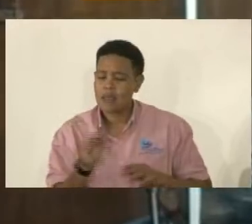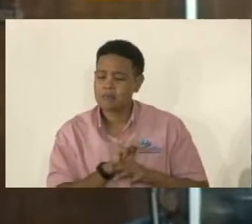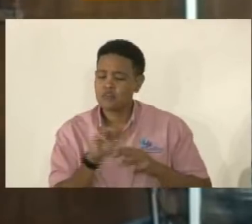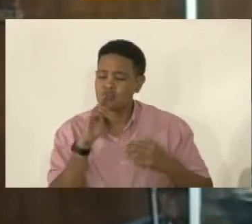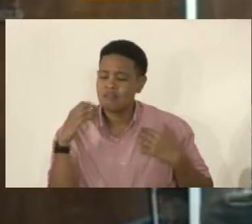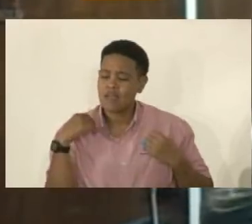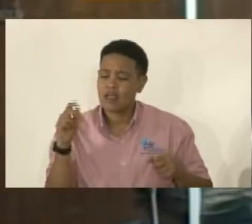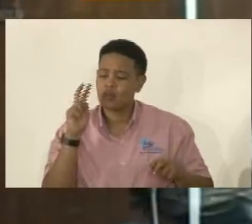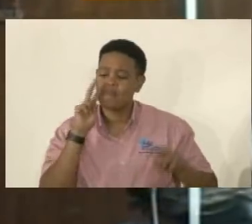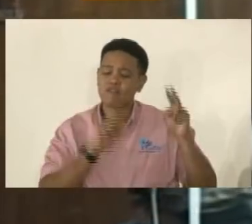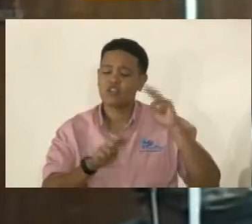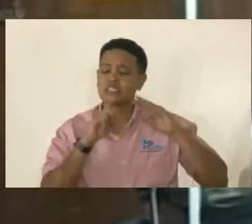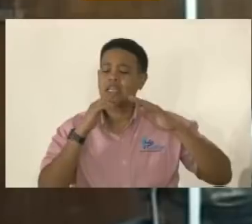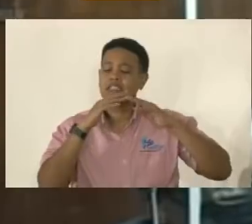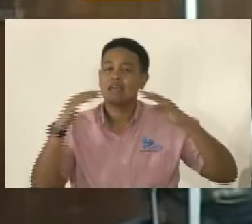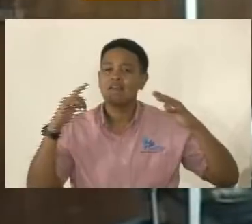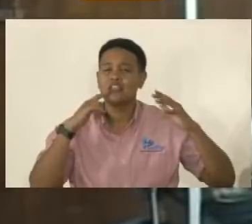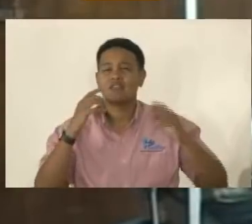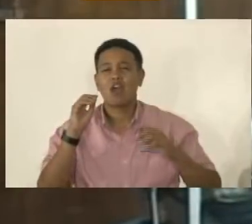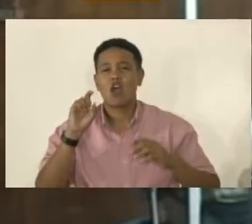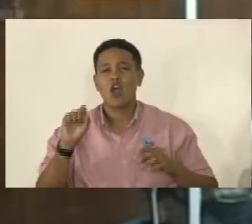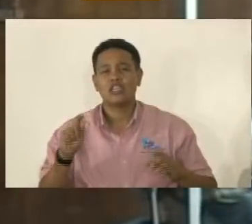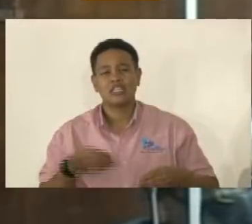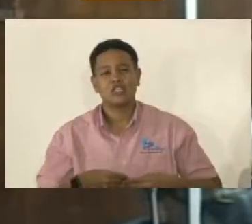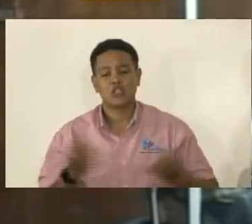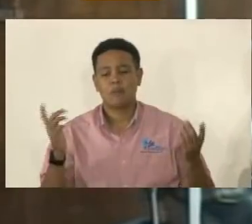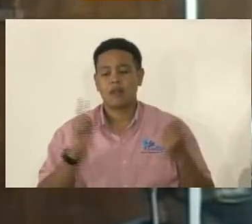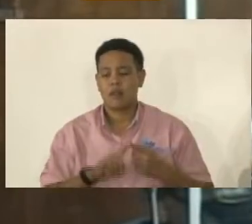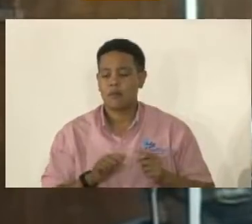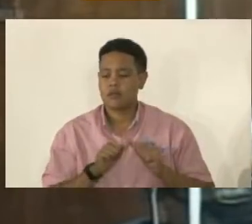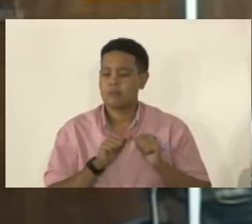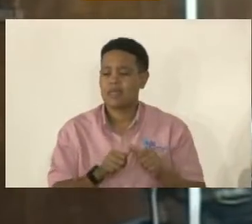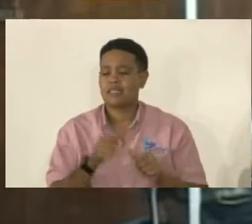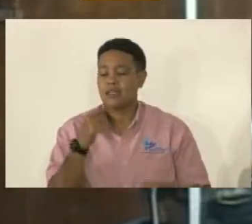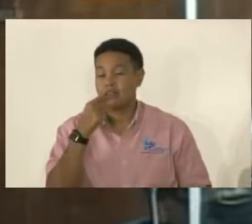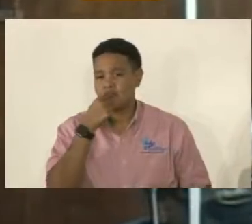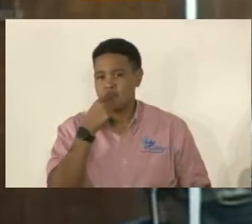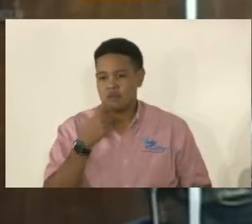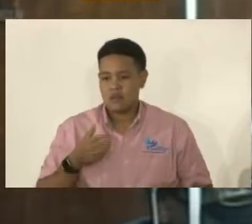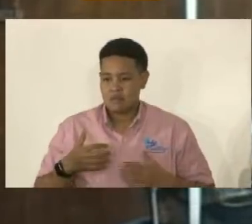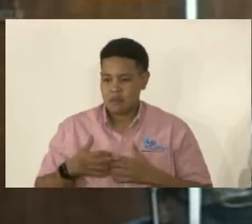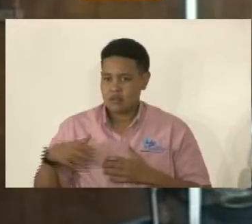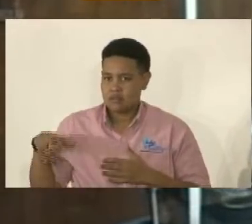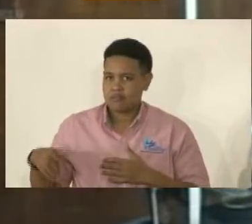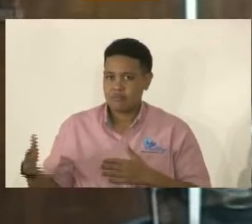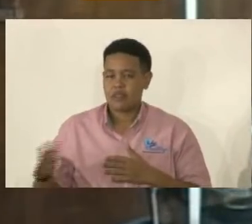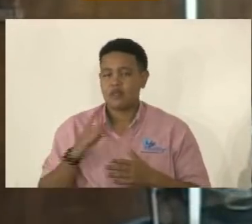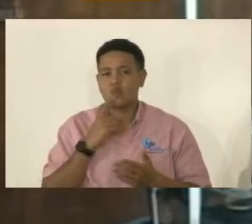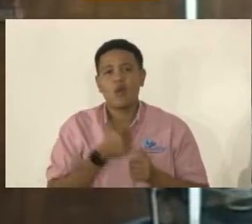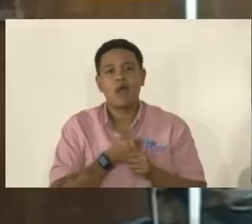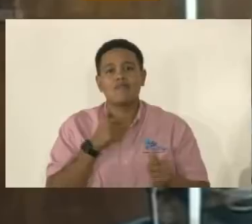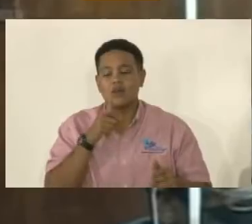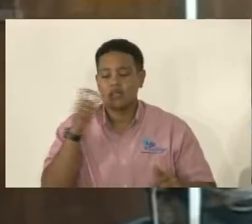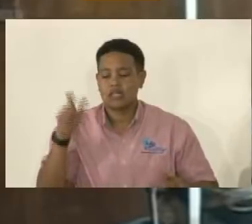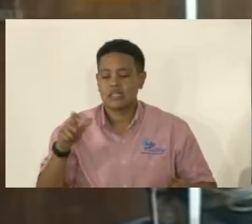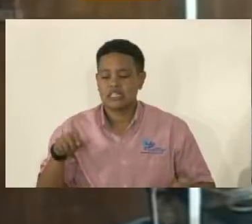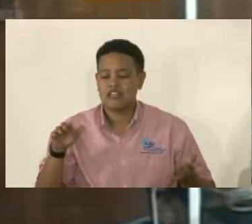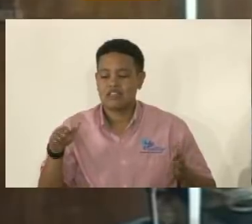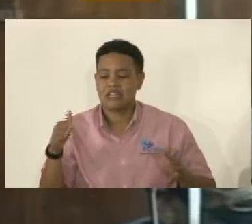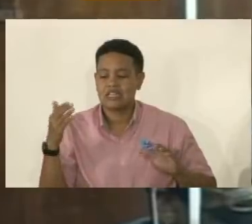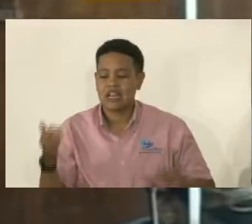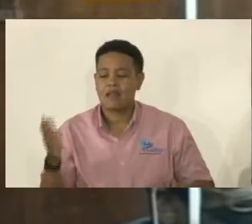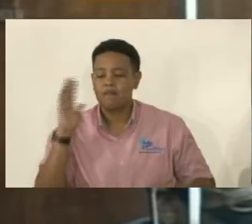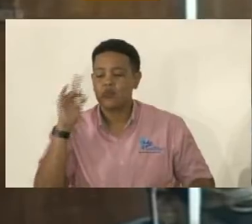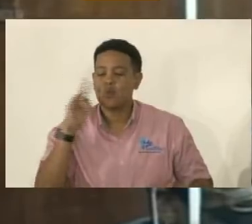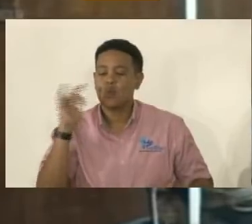to diversify oxygen supplies and maintain oxygen generators to avoid any unnecessary deaths. It would